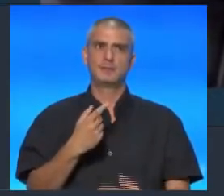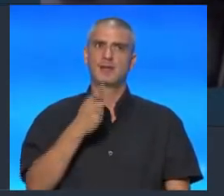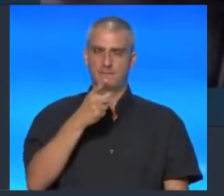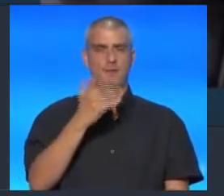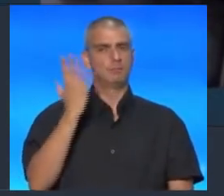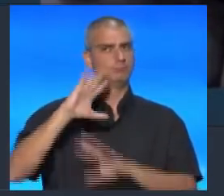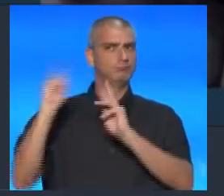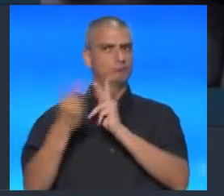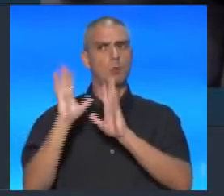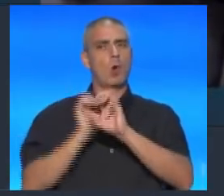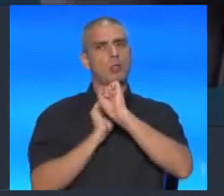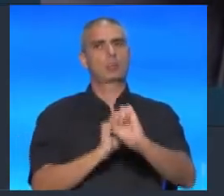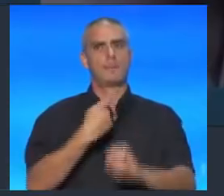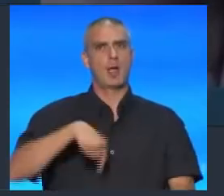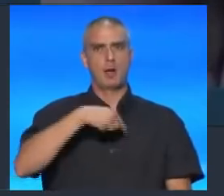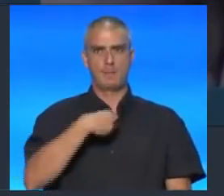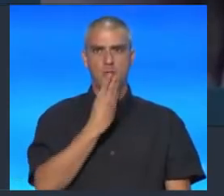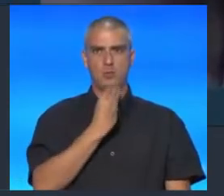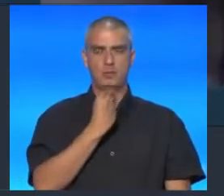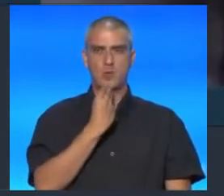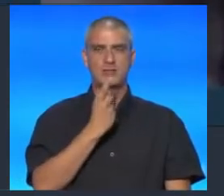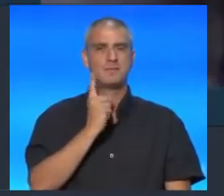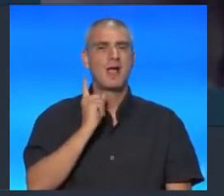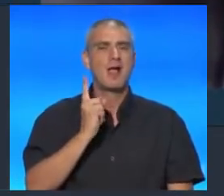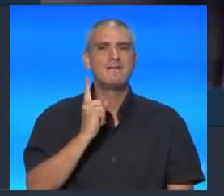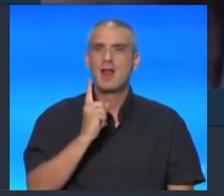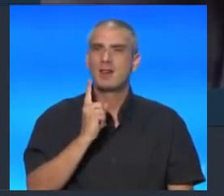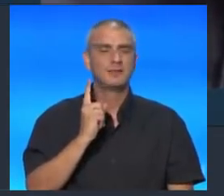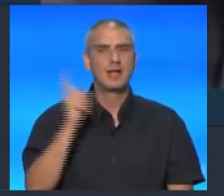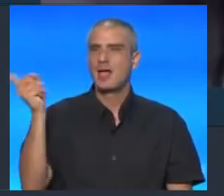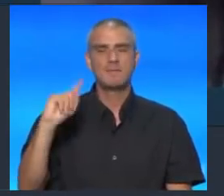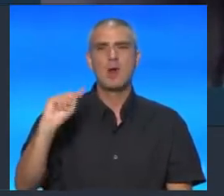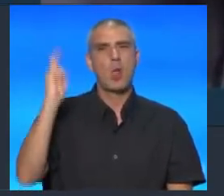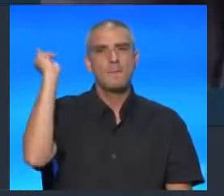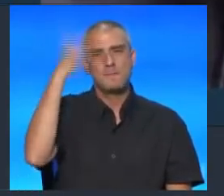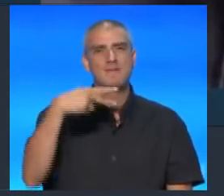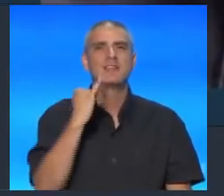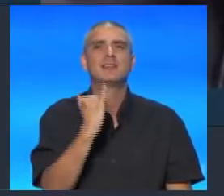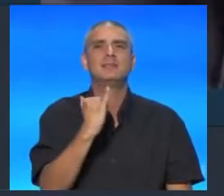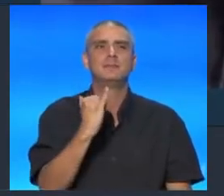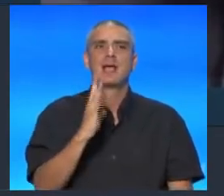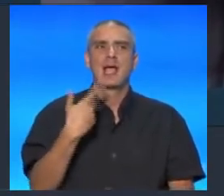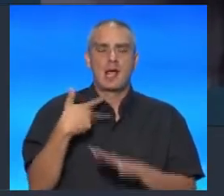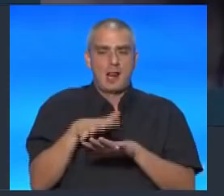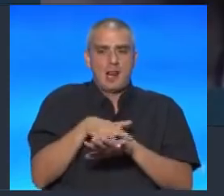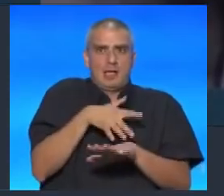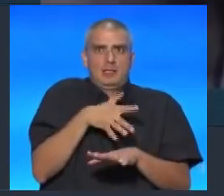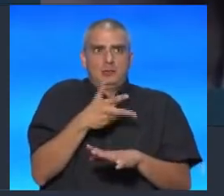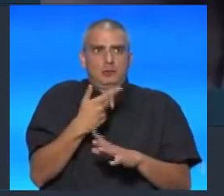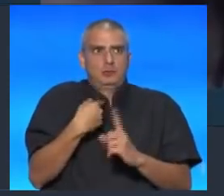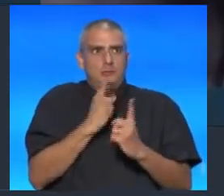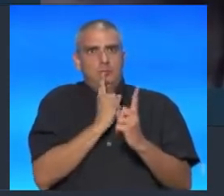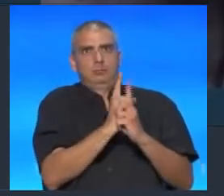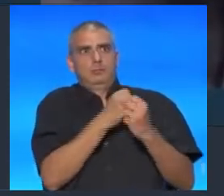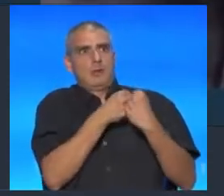supportive of us. But they don't understand what it feels like to be